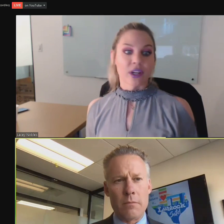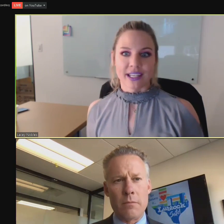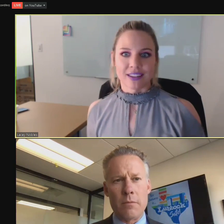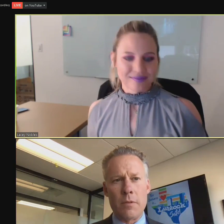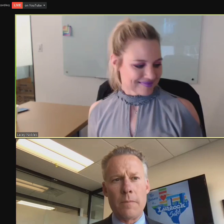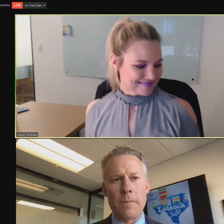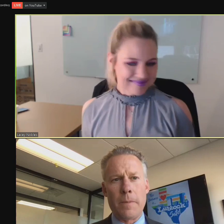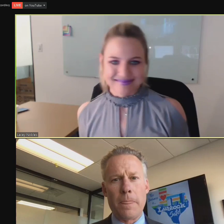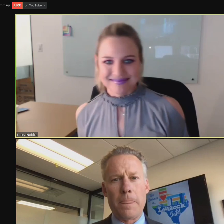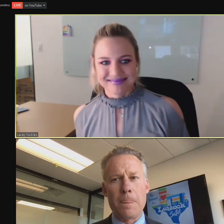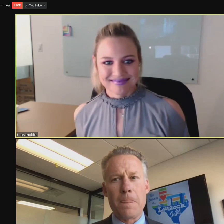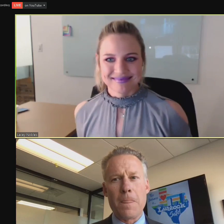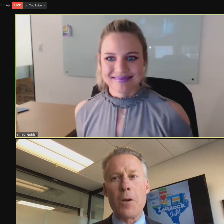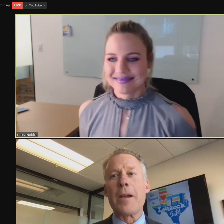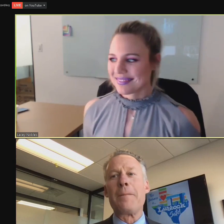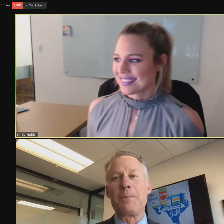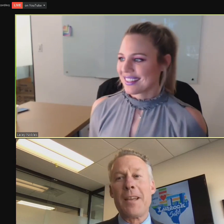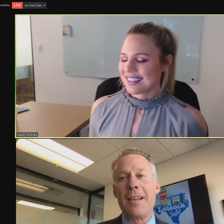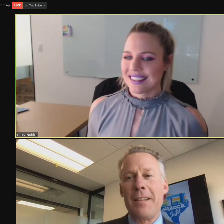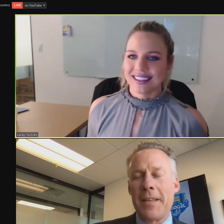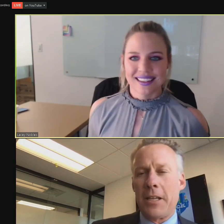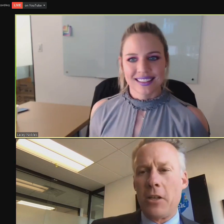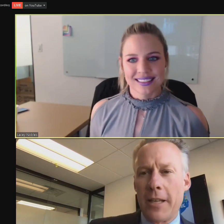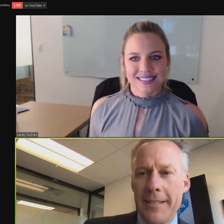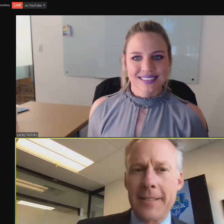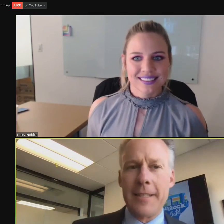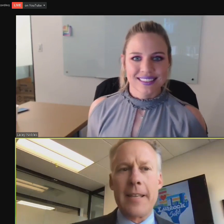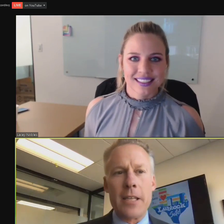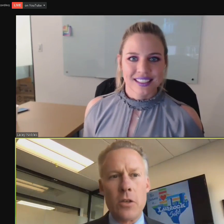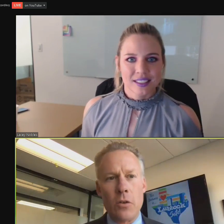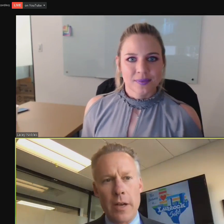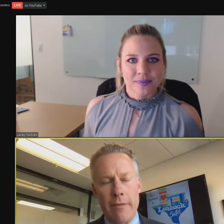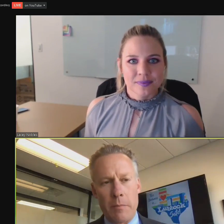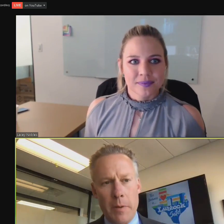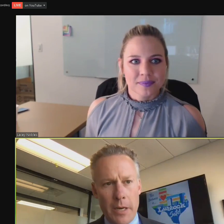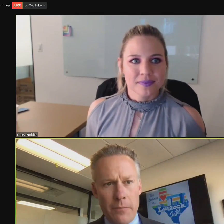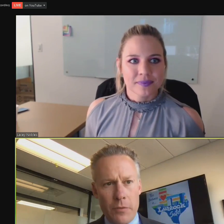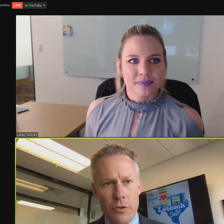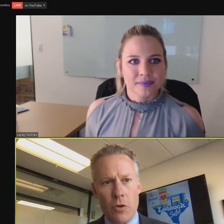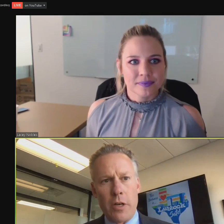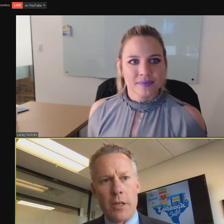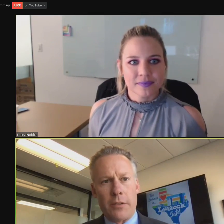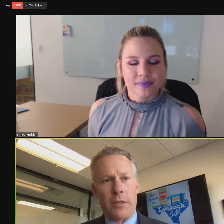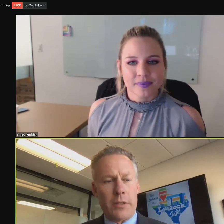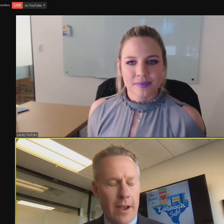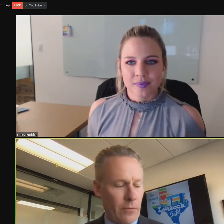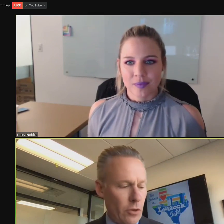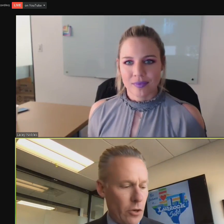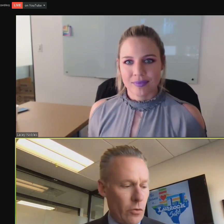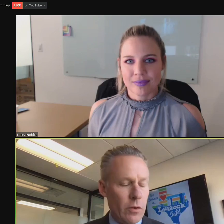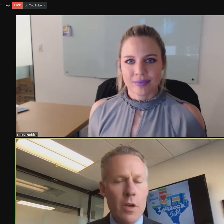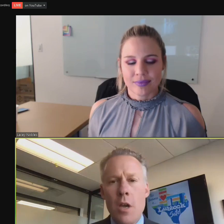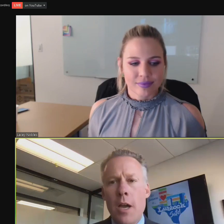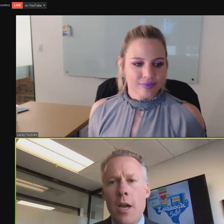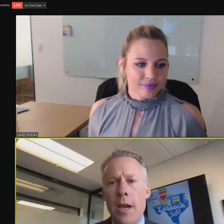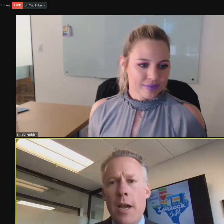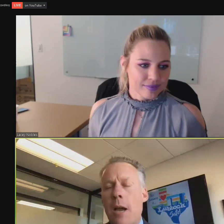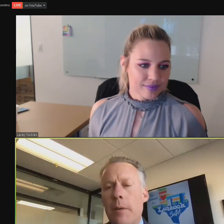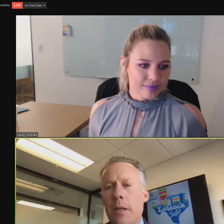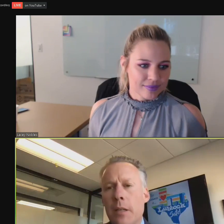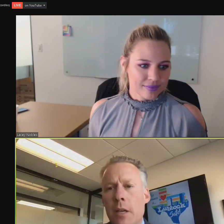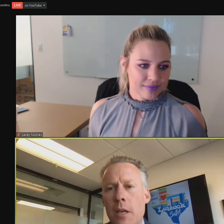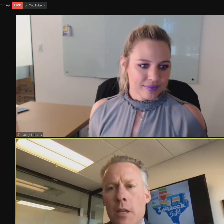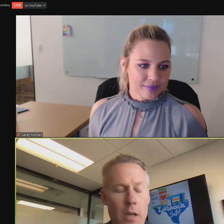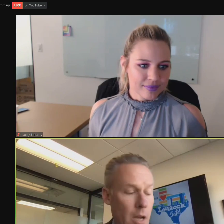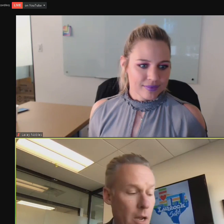We are now. Okay. Thank you, Lacey, and thank you, everybody, for joining us this afternoon. The